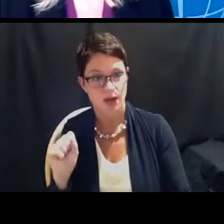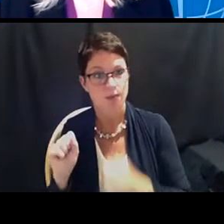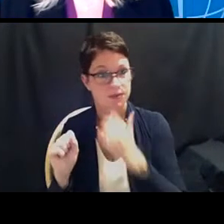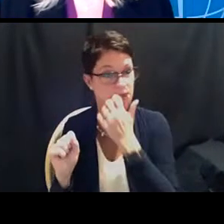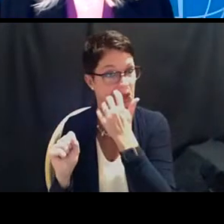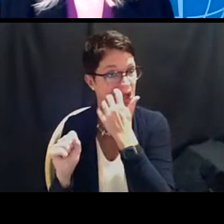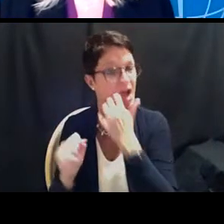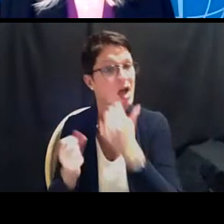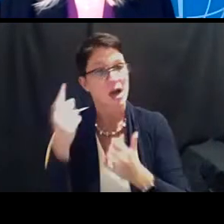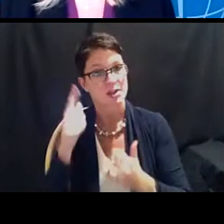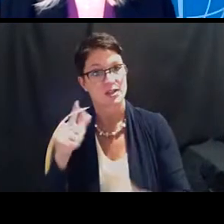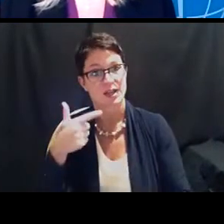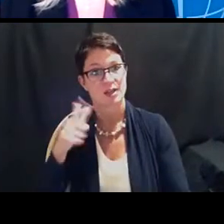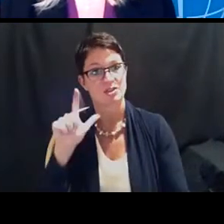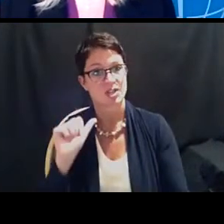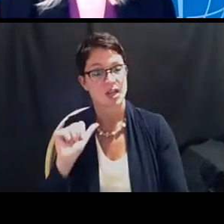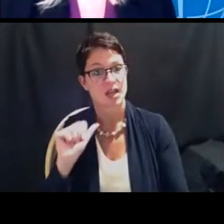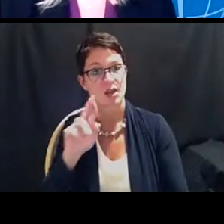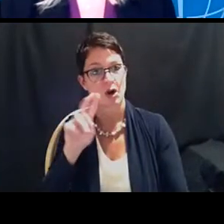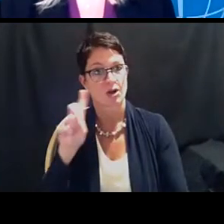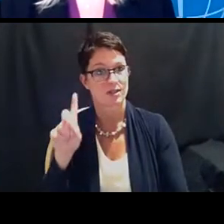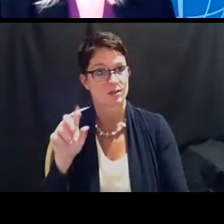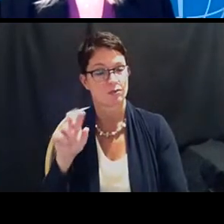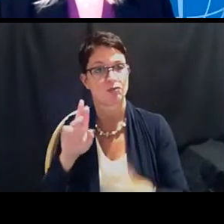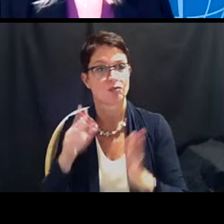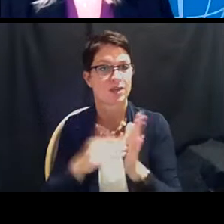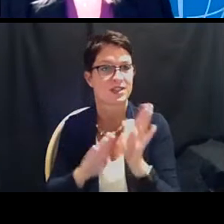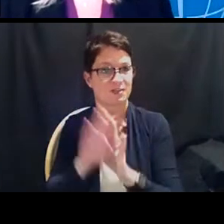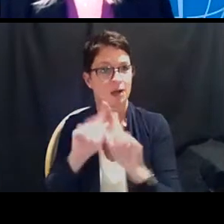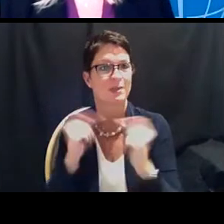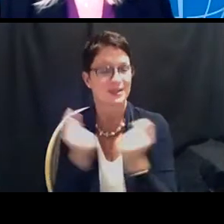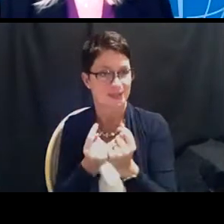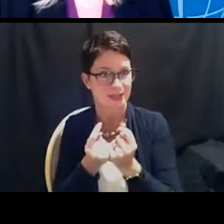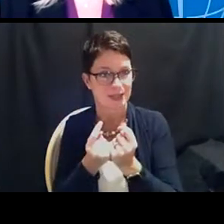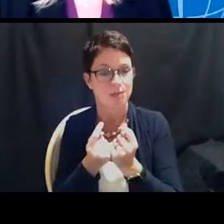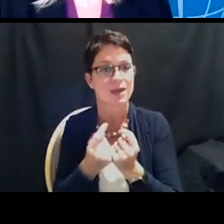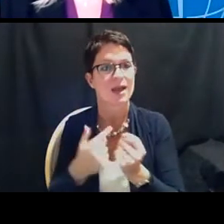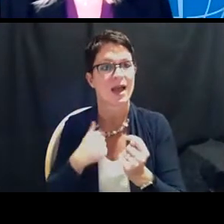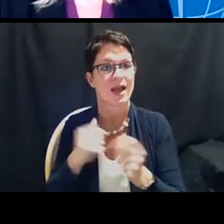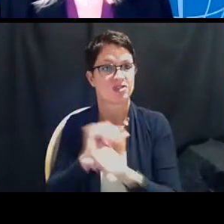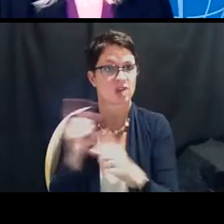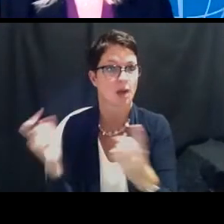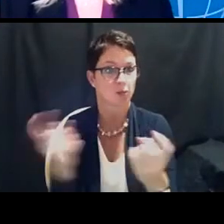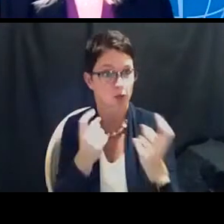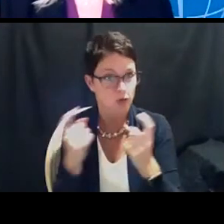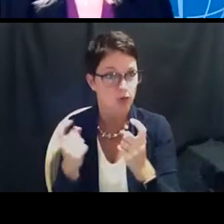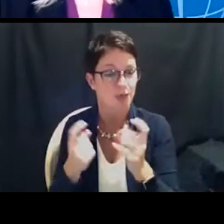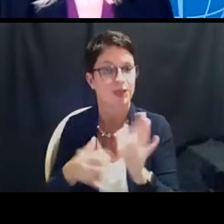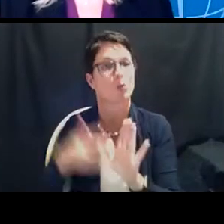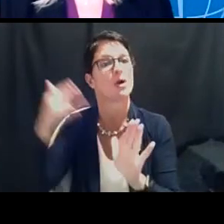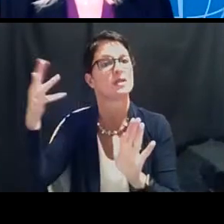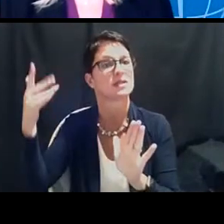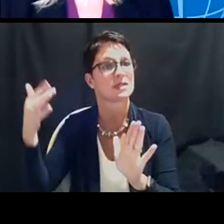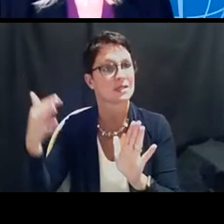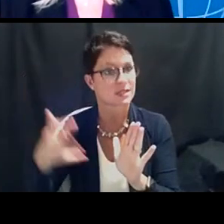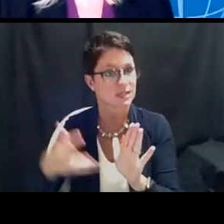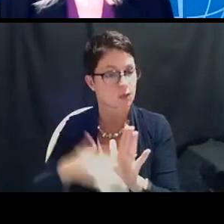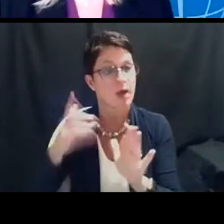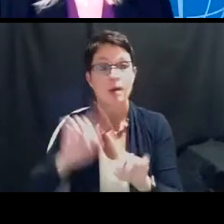that the LaGuardia redevelopment team hosts job recruitments from time to time. However,